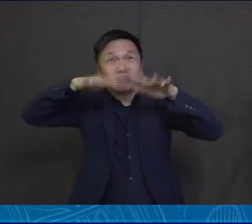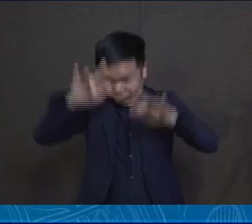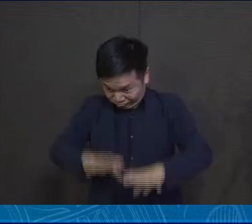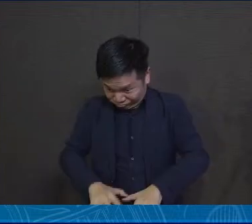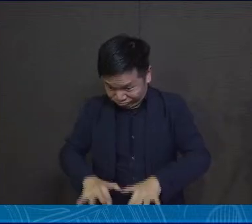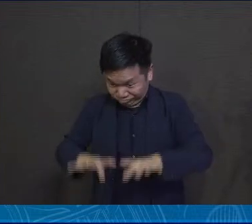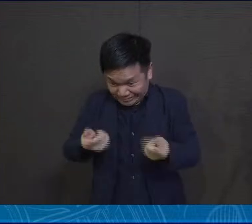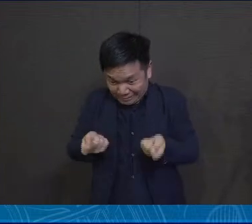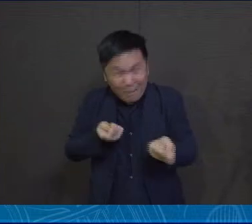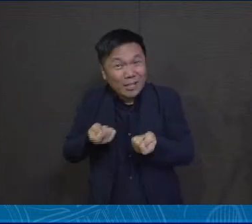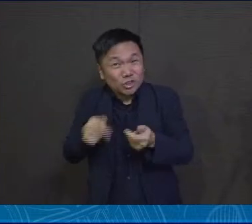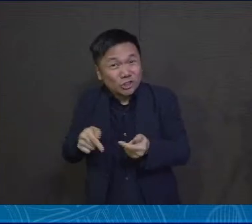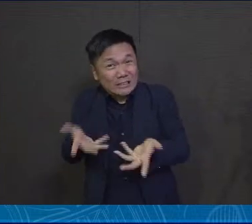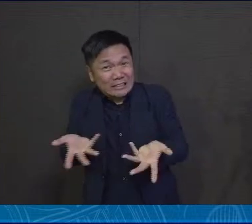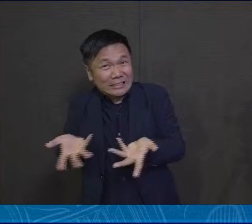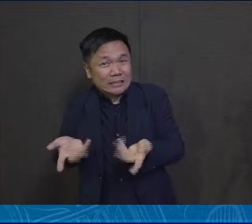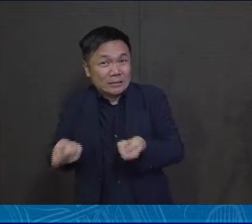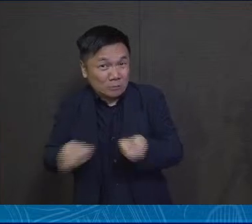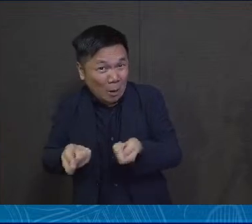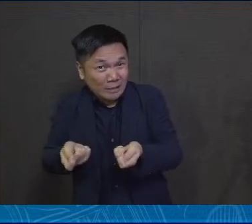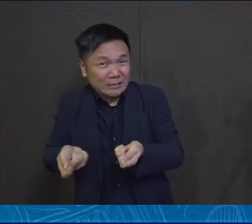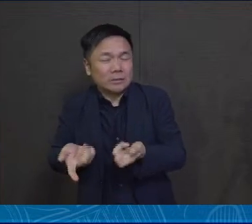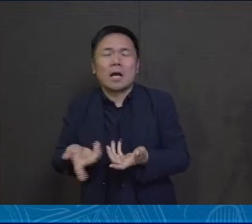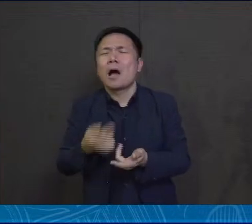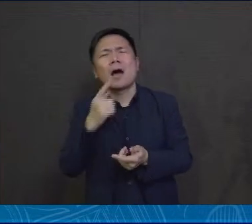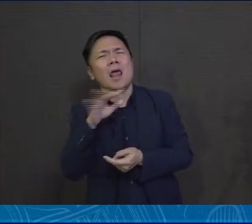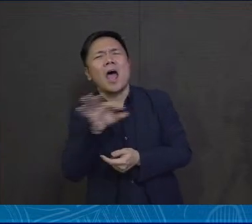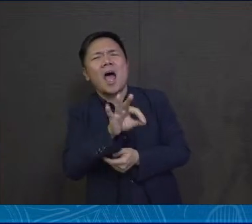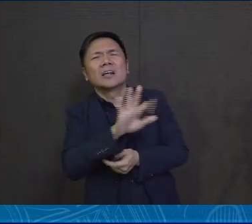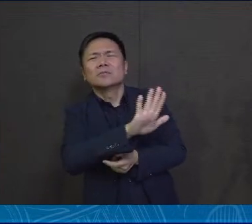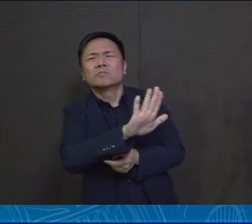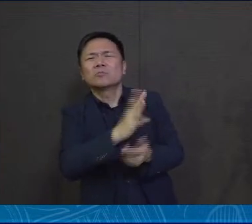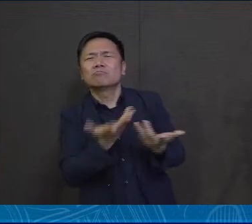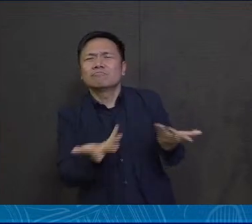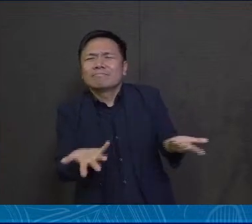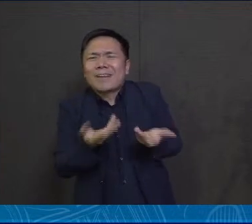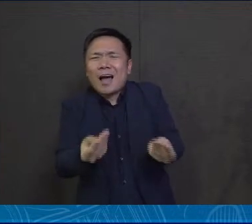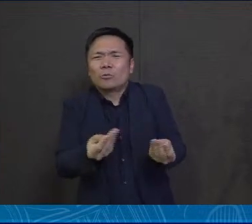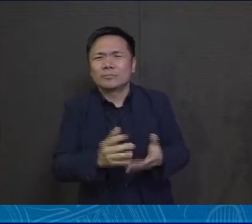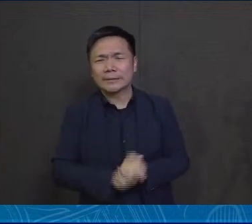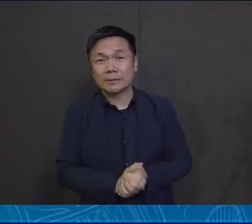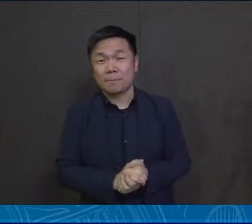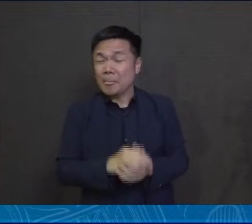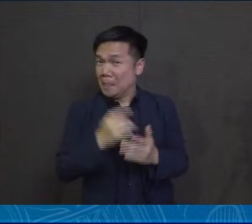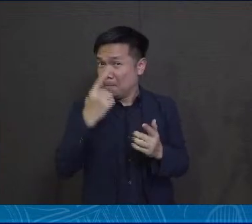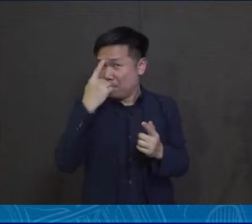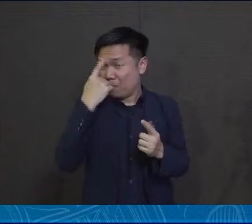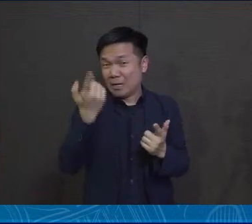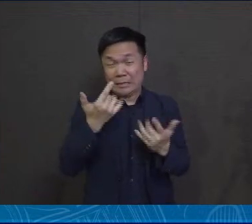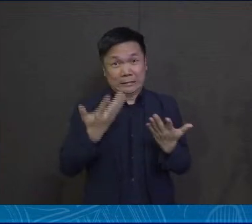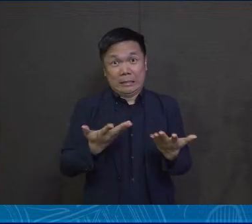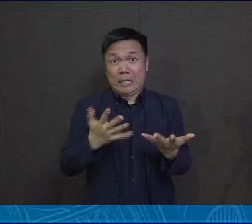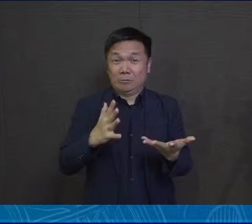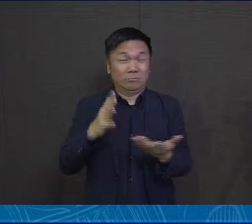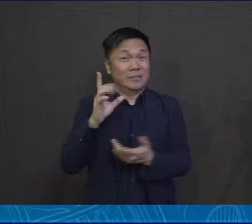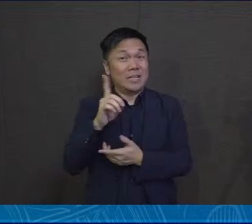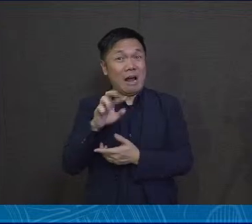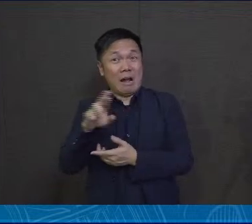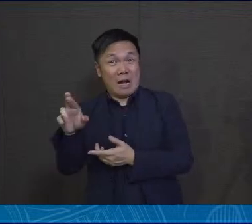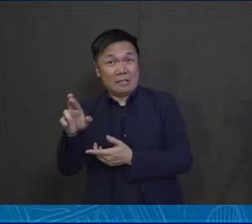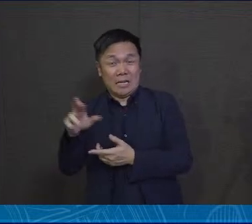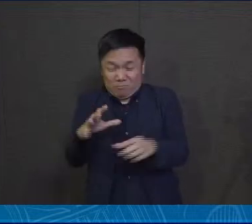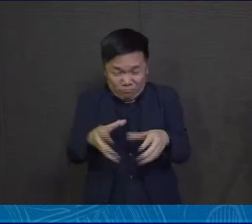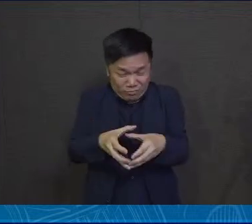disaster resilience, how do you balance the environmental priorities with broader disaster risk reduction